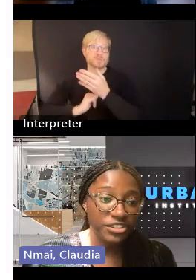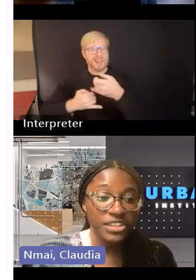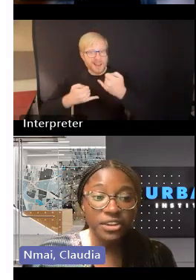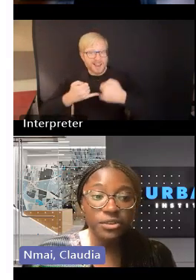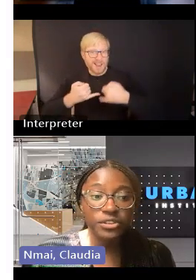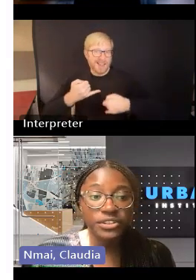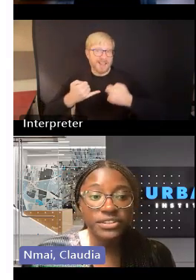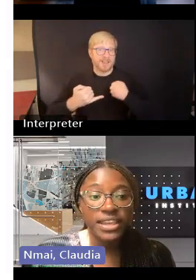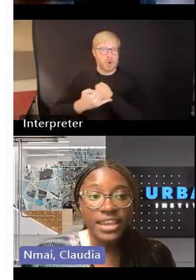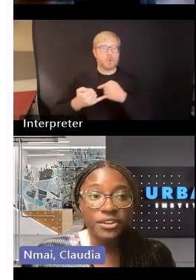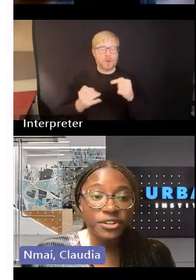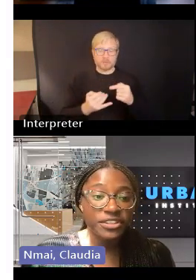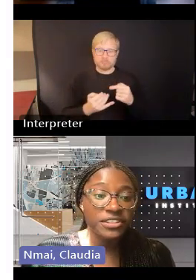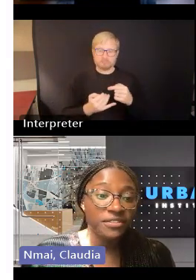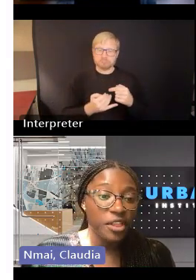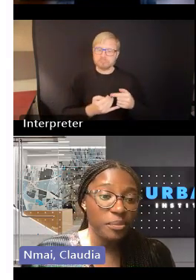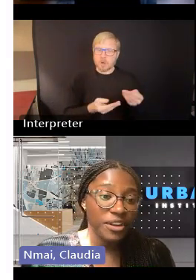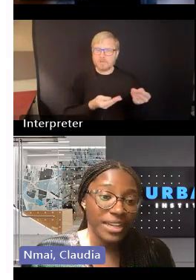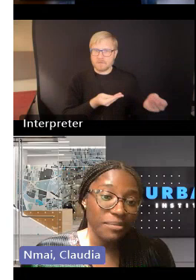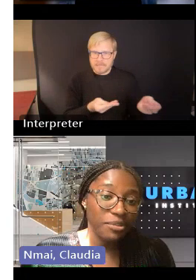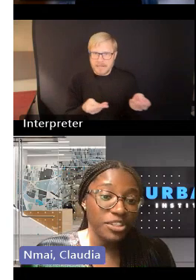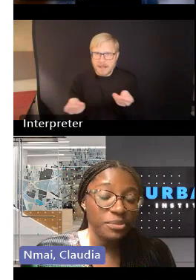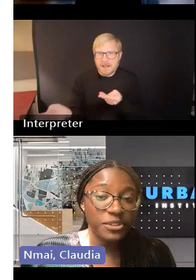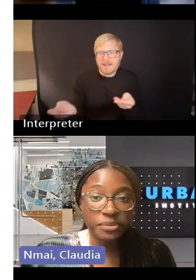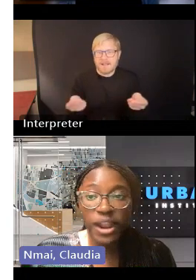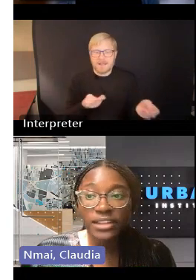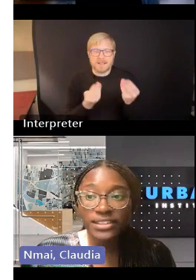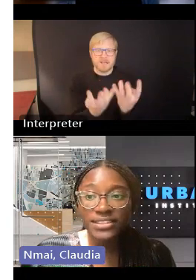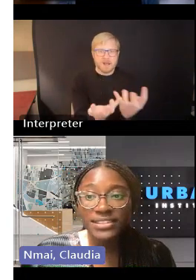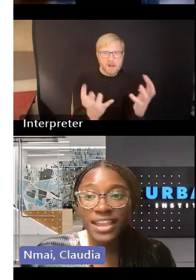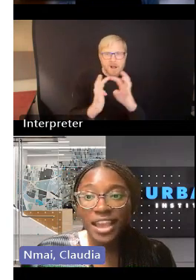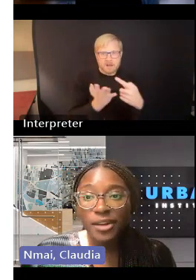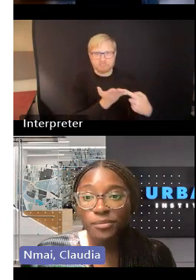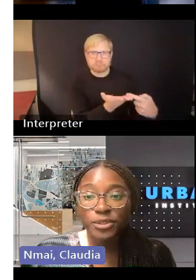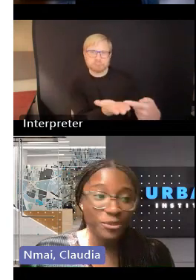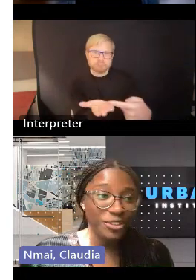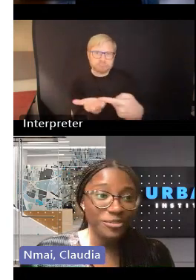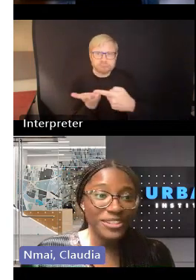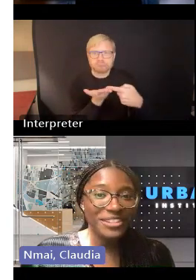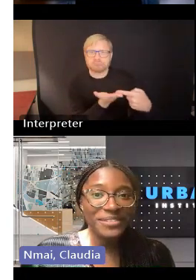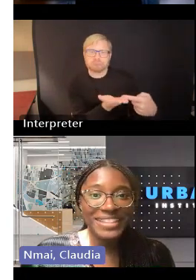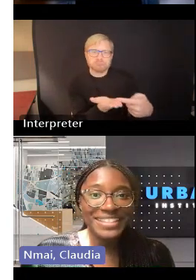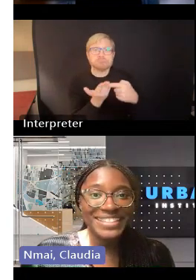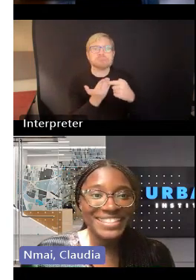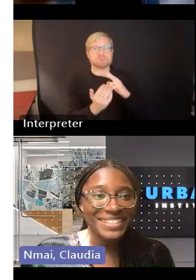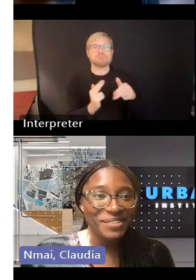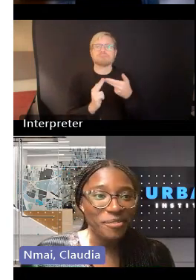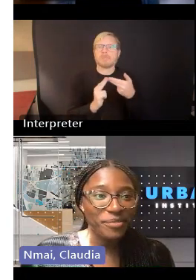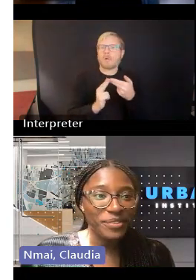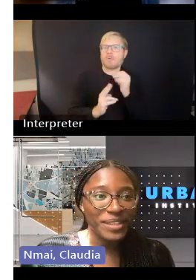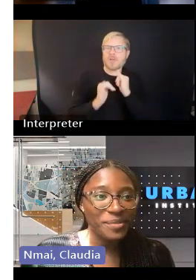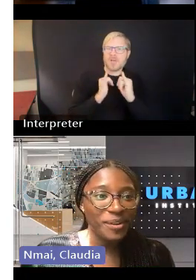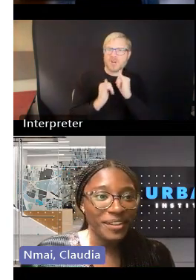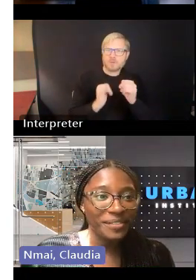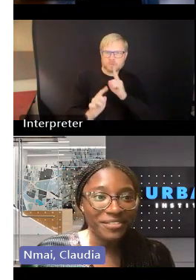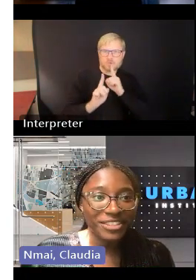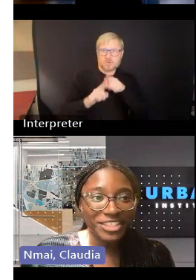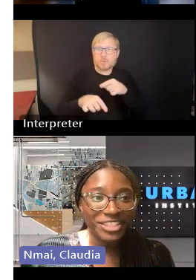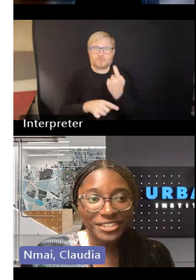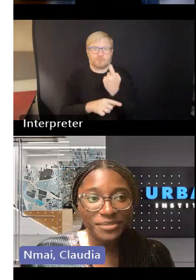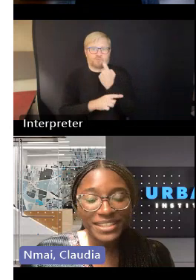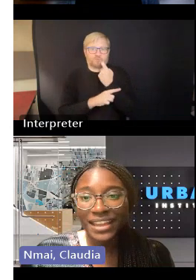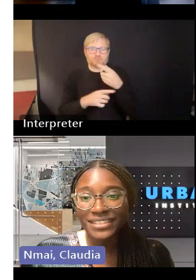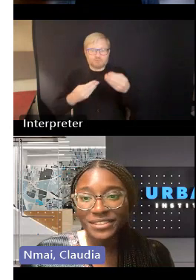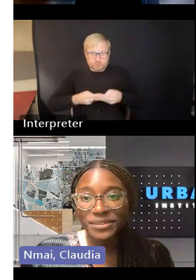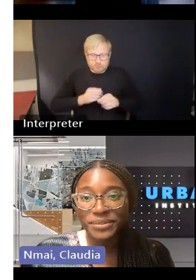and practitioner stakeholders in order to develop our guiding principles for practice, which was just recently released. And so hopefully you all will